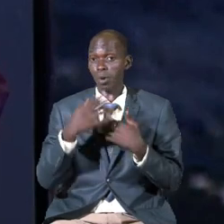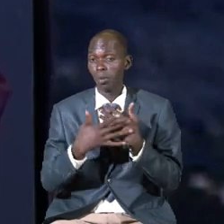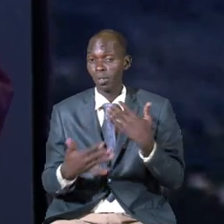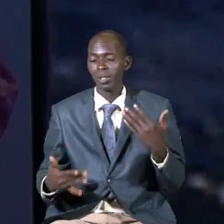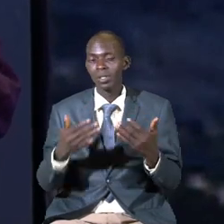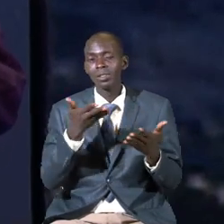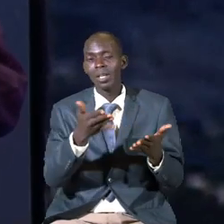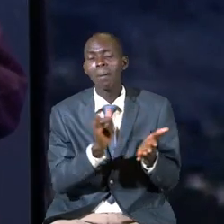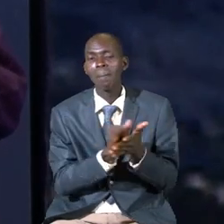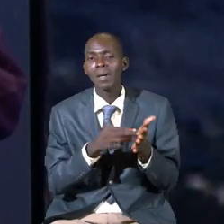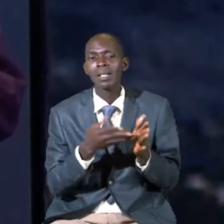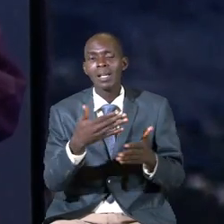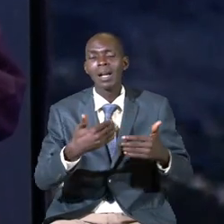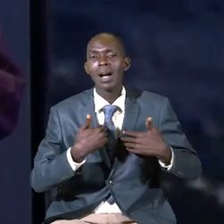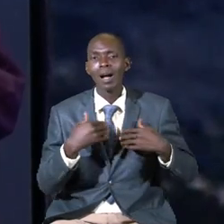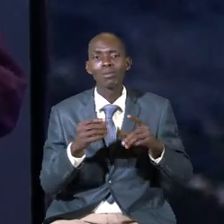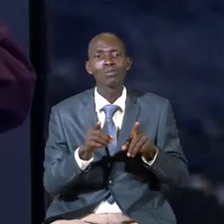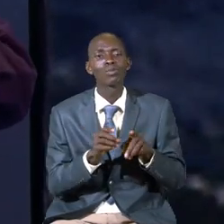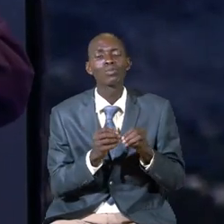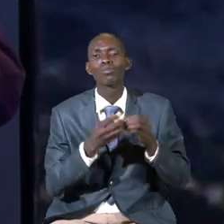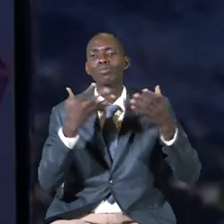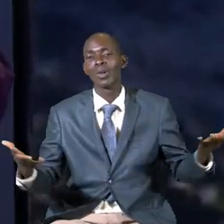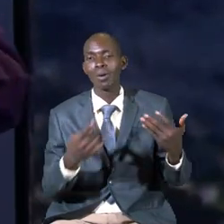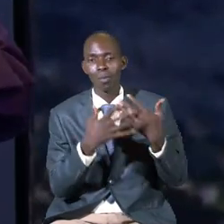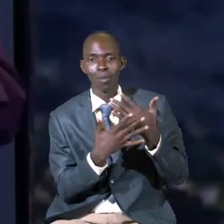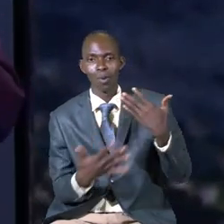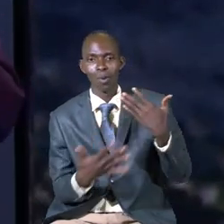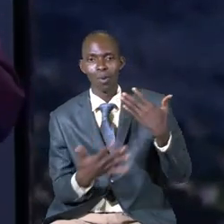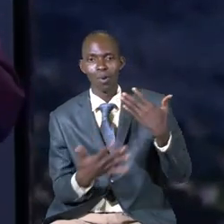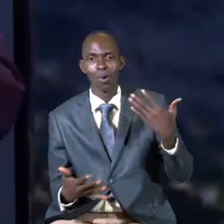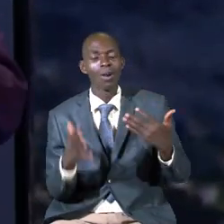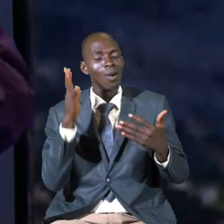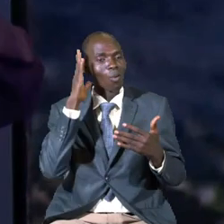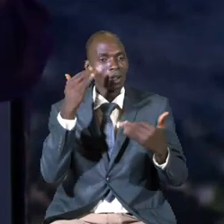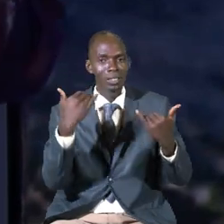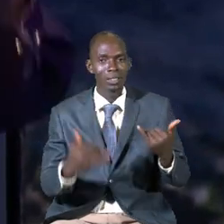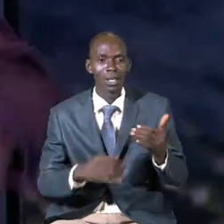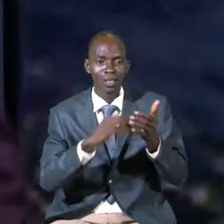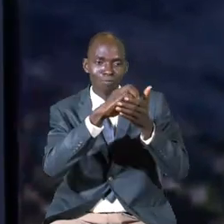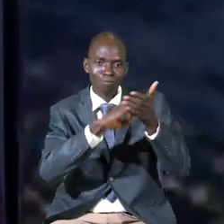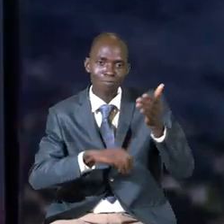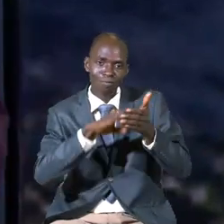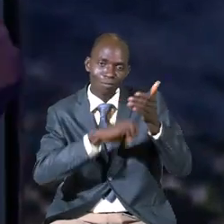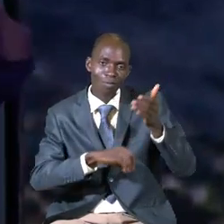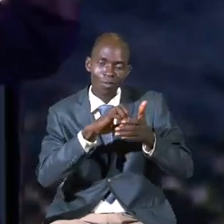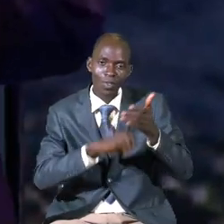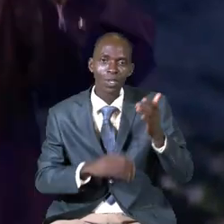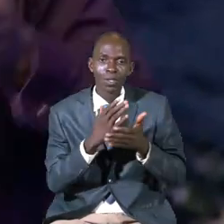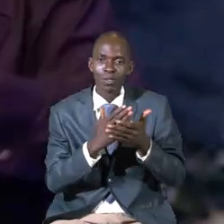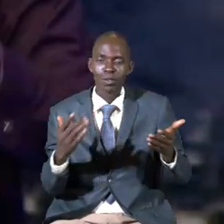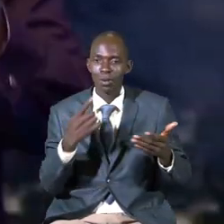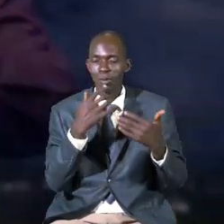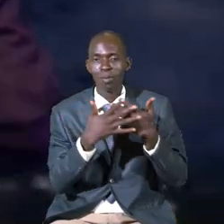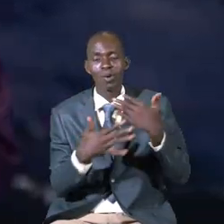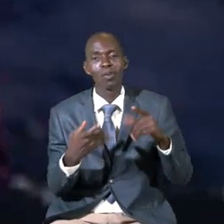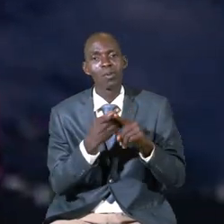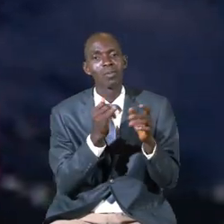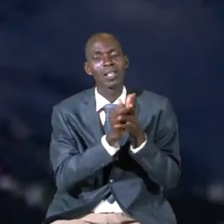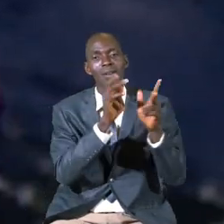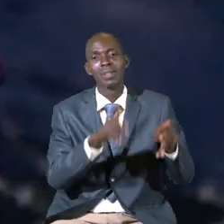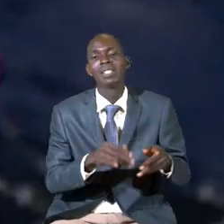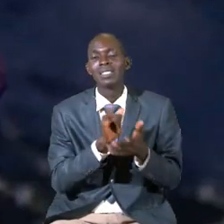pressure they will reduce the volume of blood in his body that's what he thought was